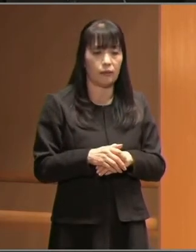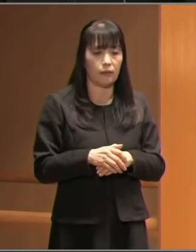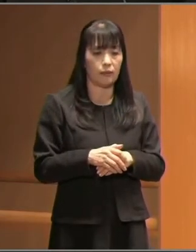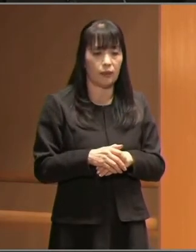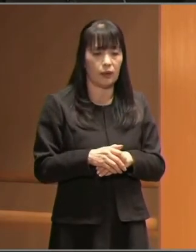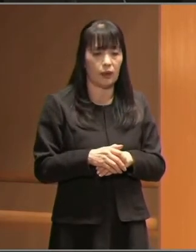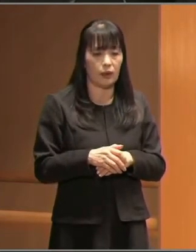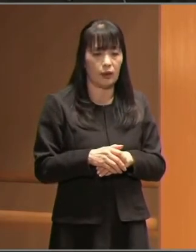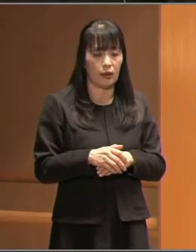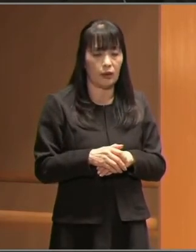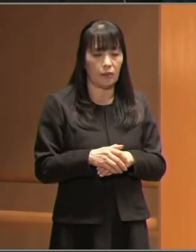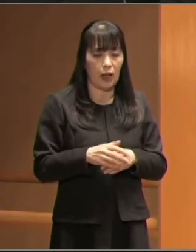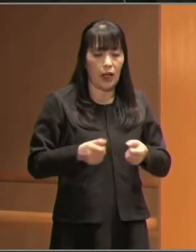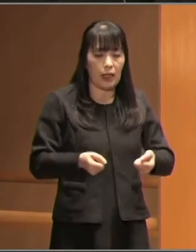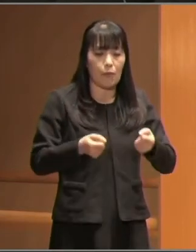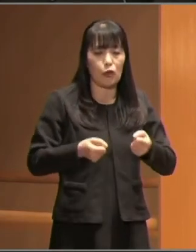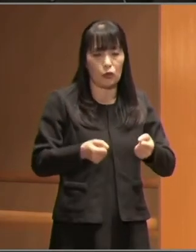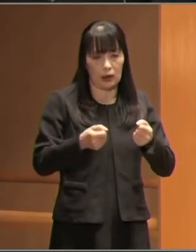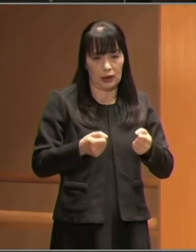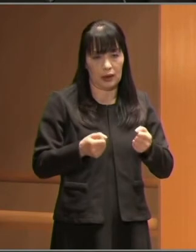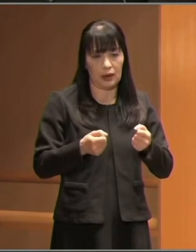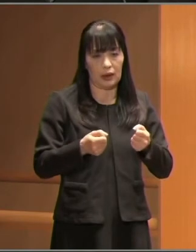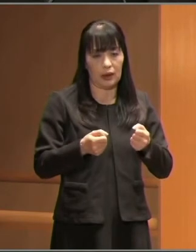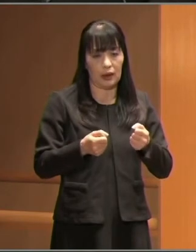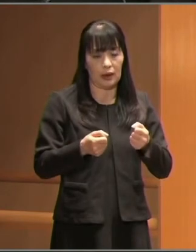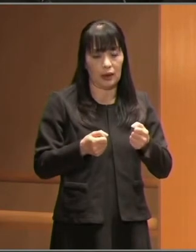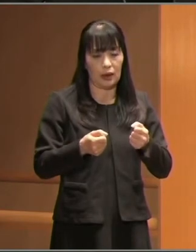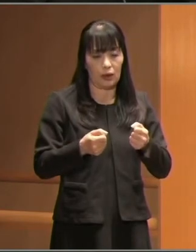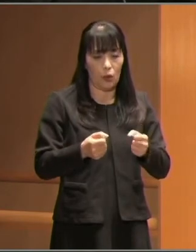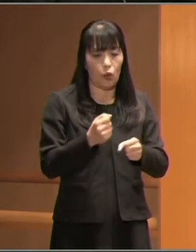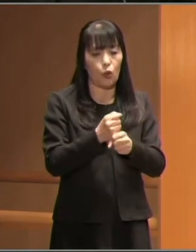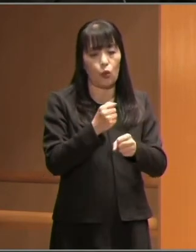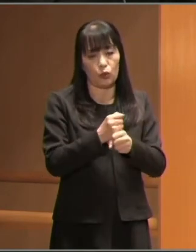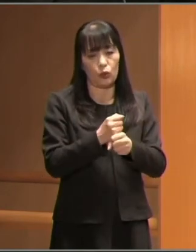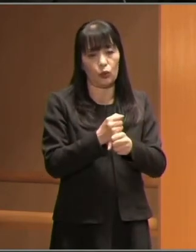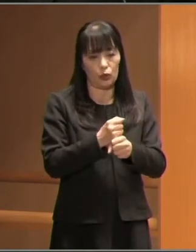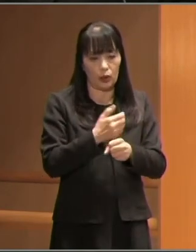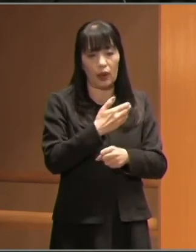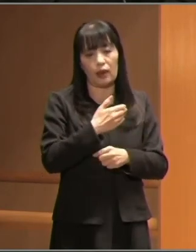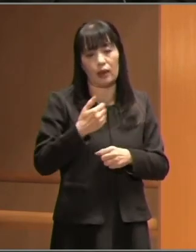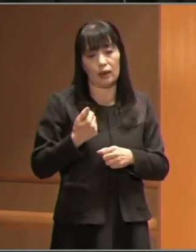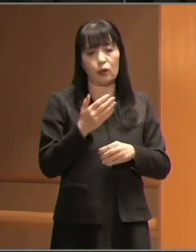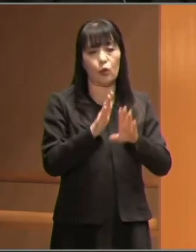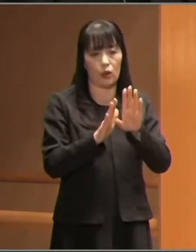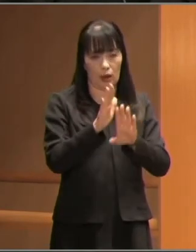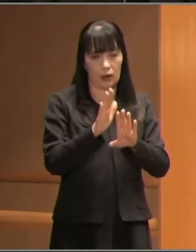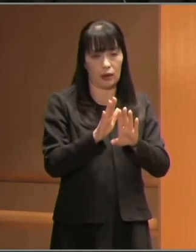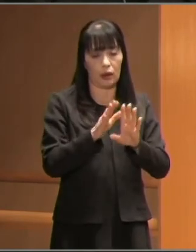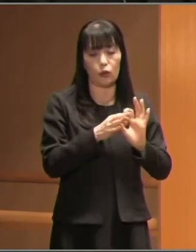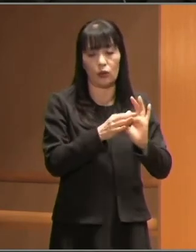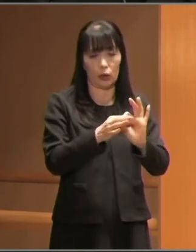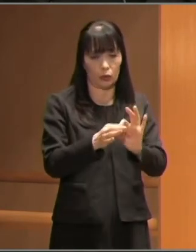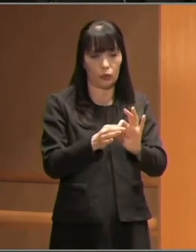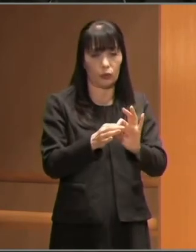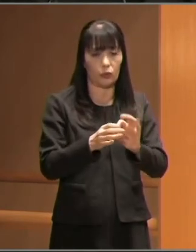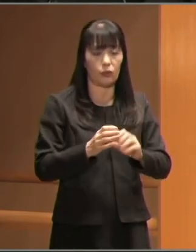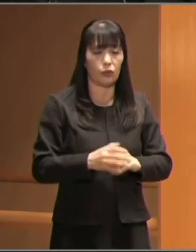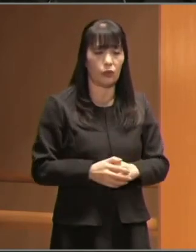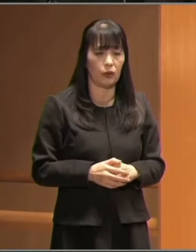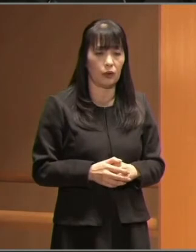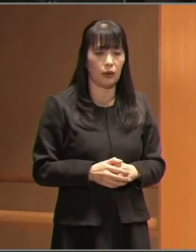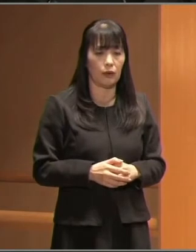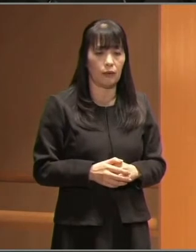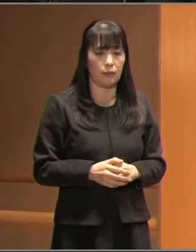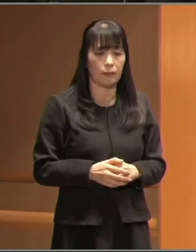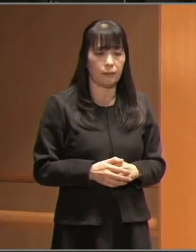Group, which is also securing these tools. That is why we are being able to have these tools